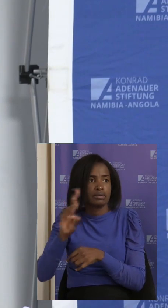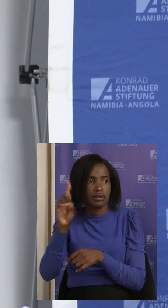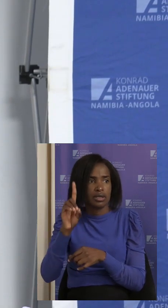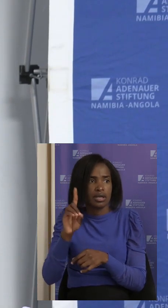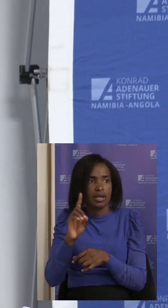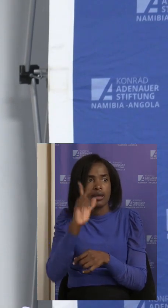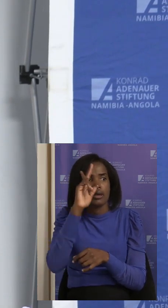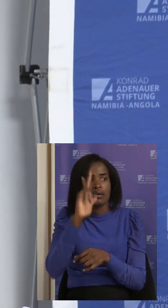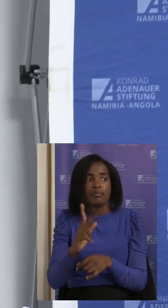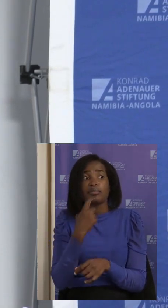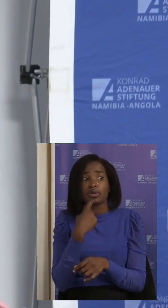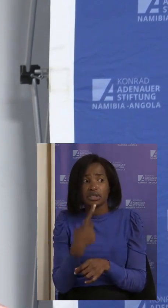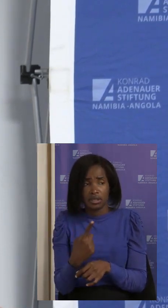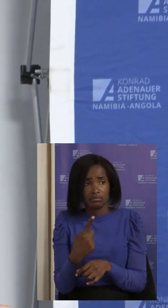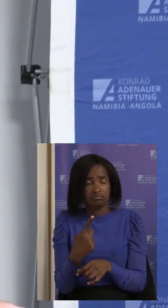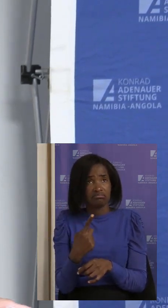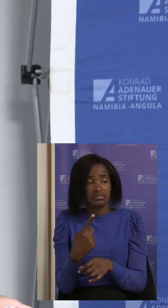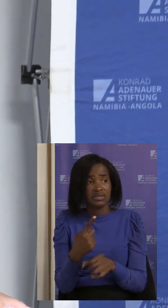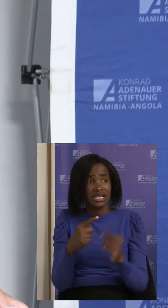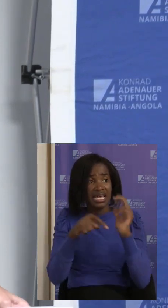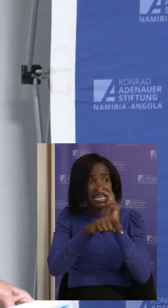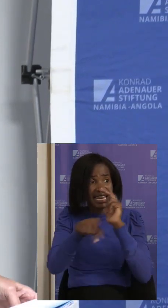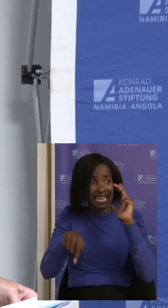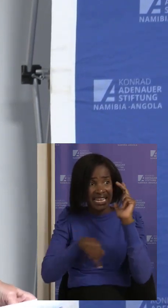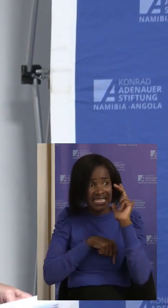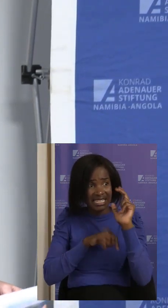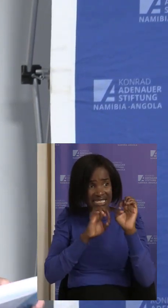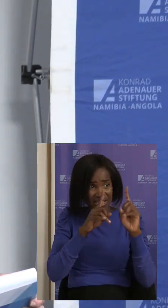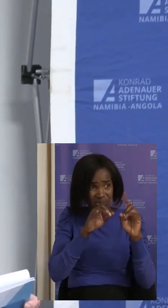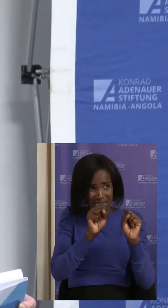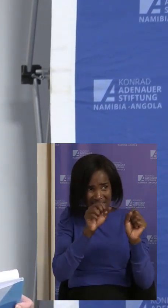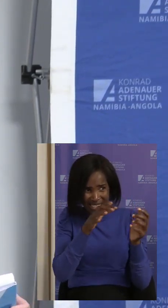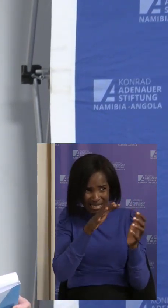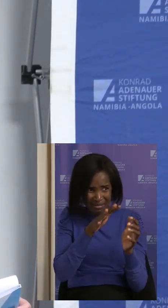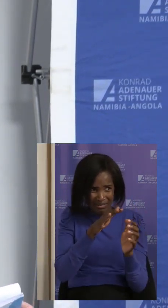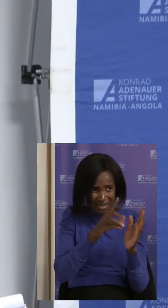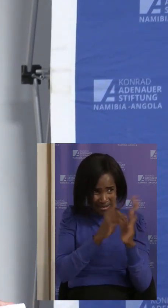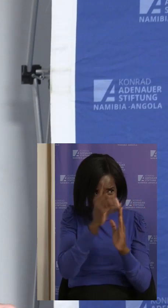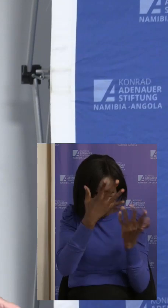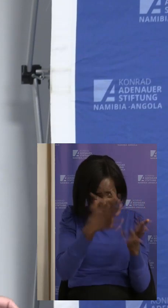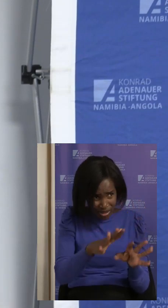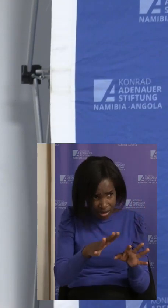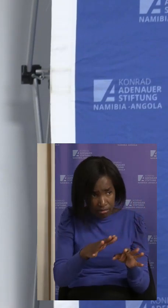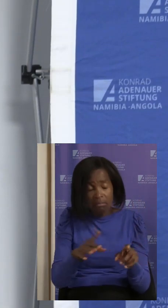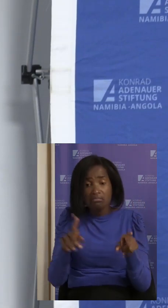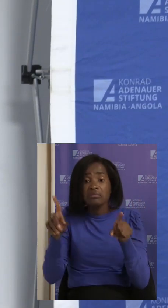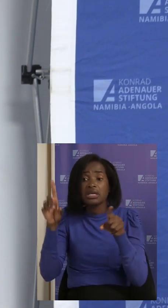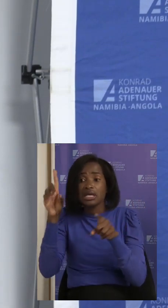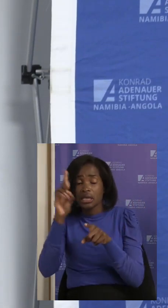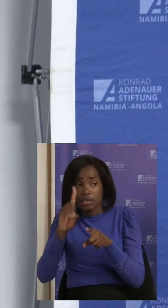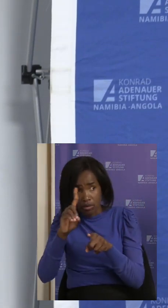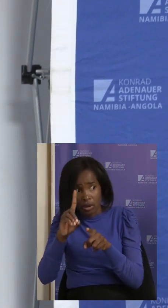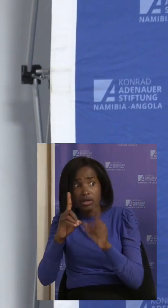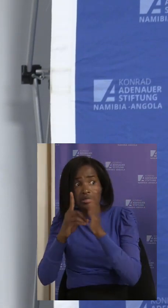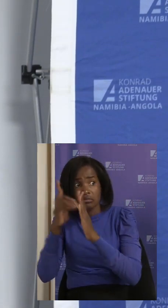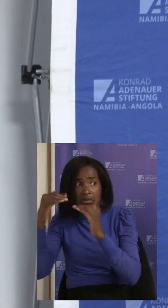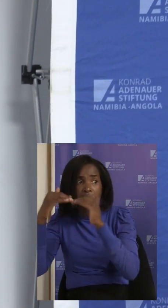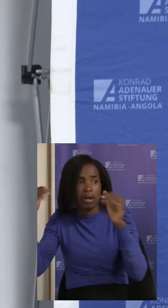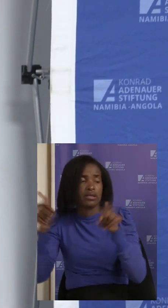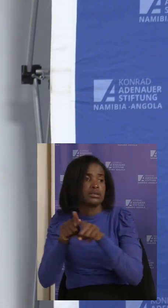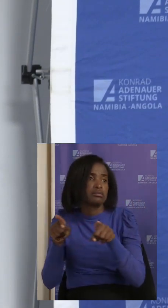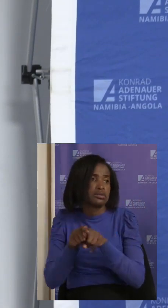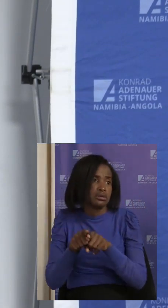that in nations where the education system is quite developed, also democracy has a better